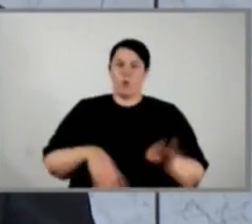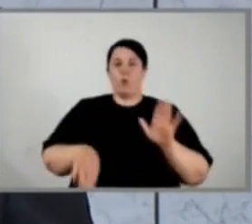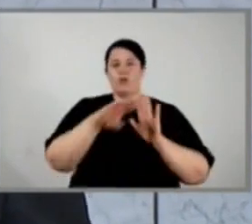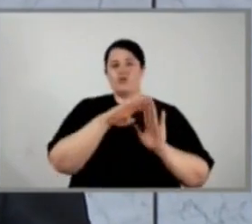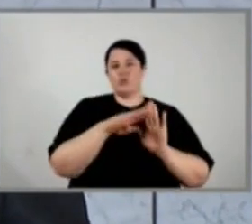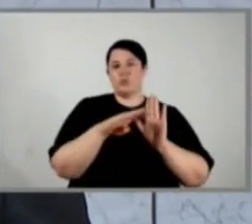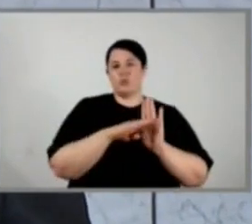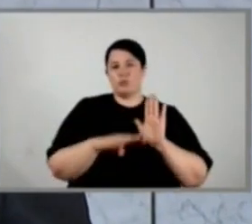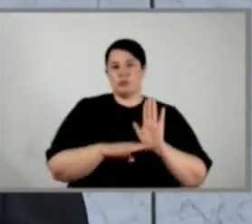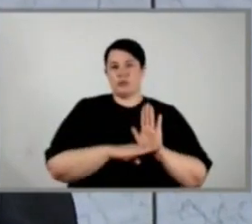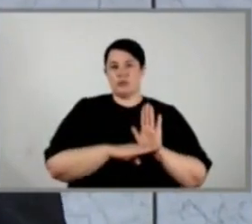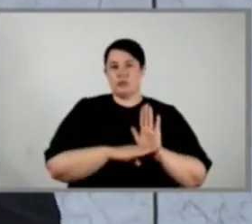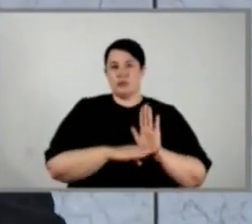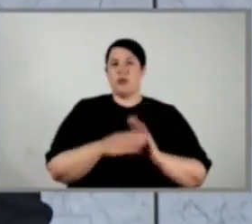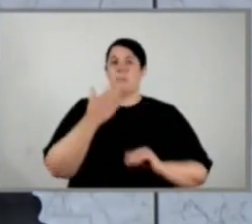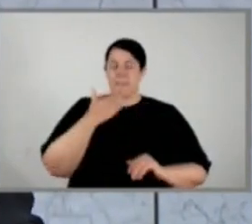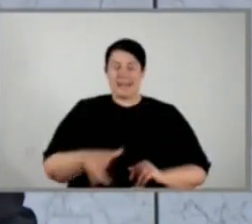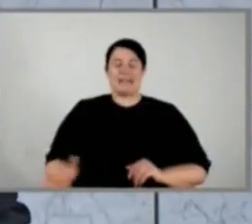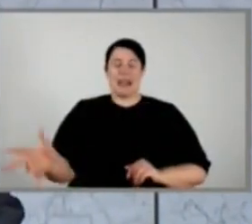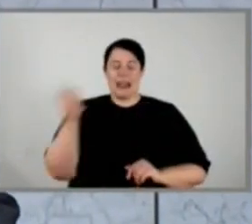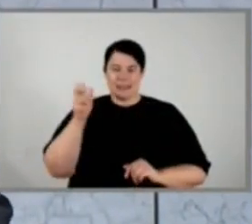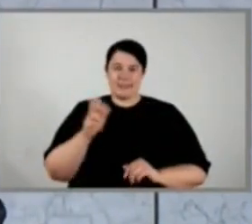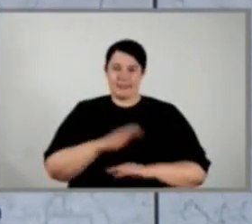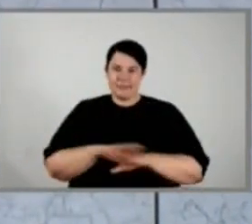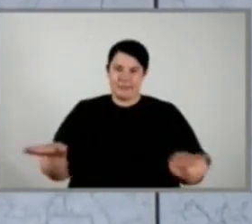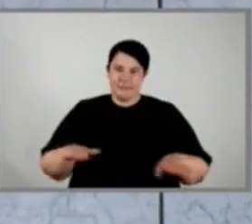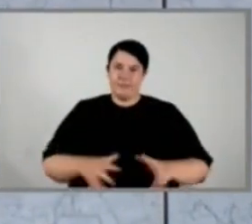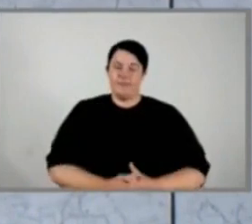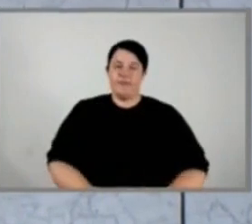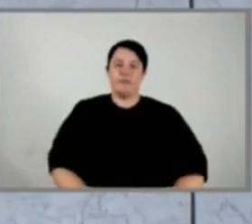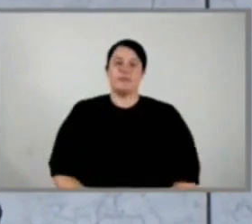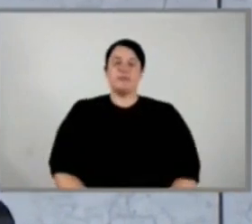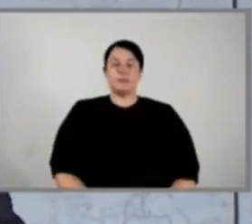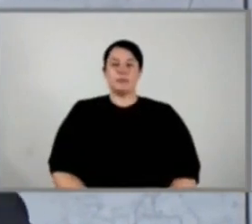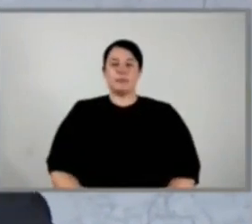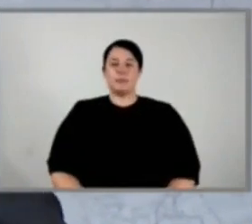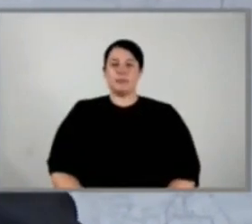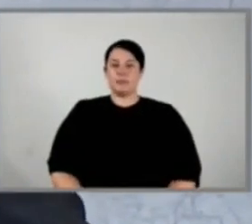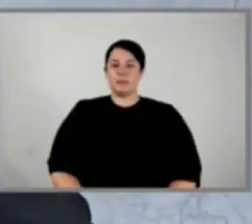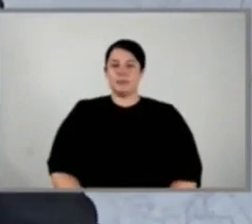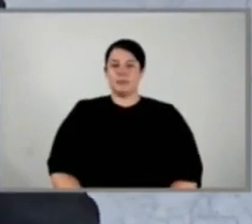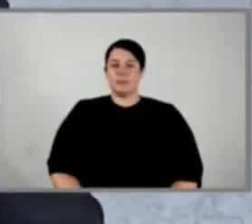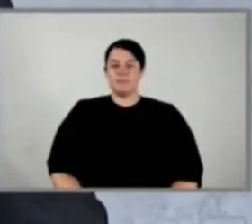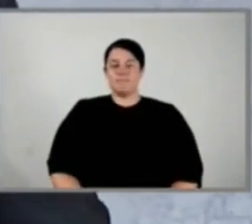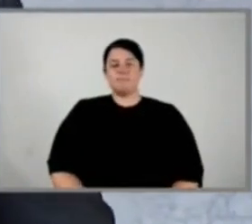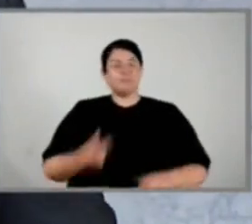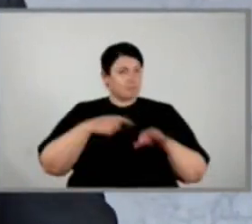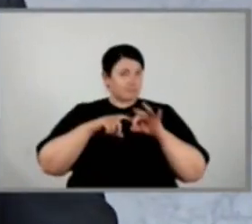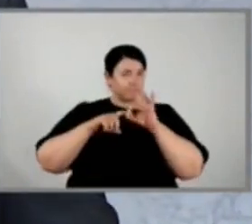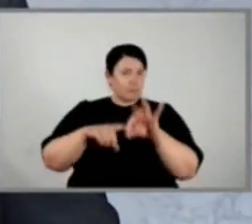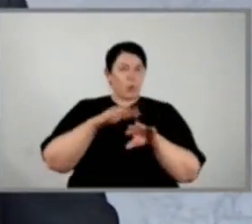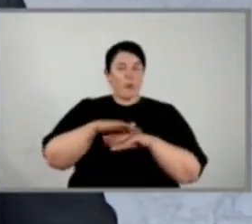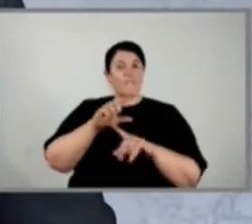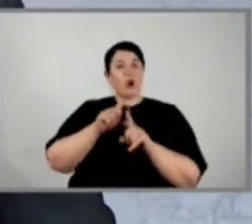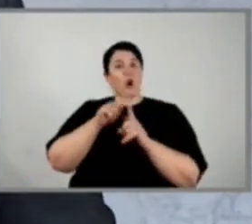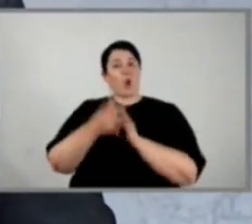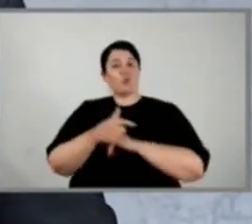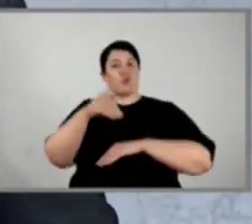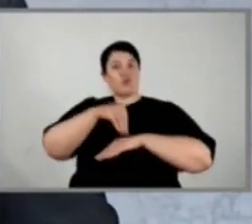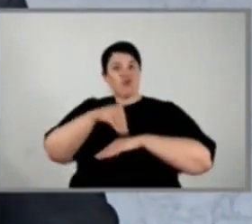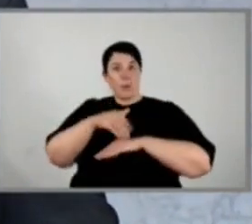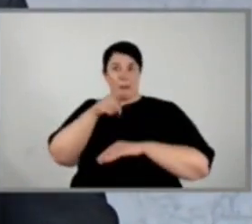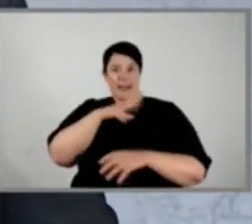is to get it. Prime Minister, Yeah. on that, would you say that there's a cultural problem in the public sector under your watch? And do you think it's